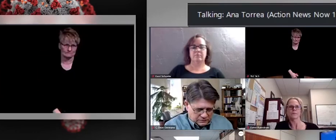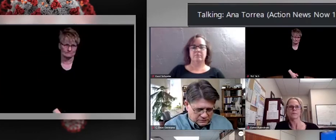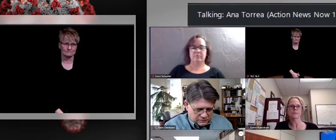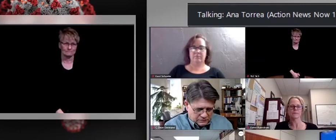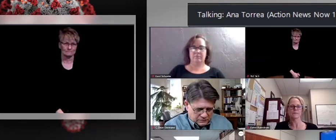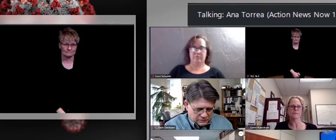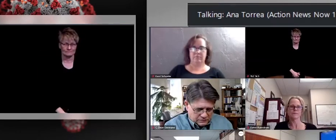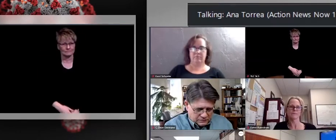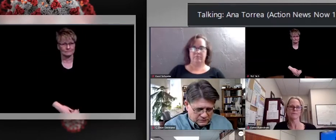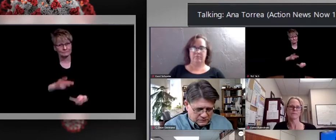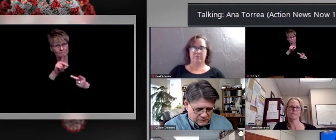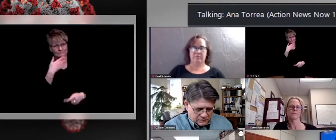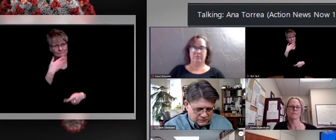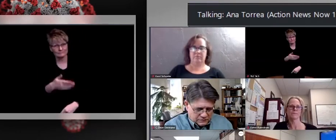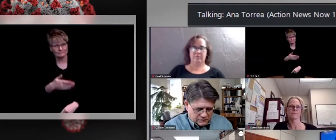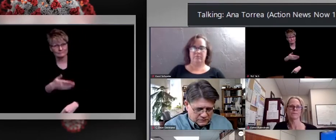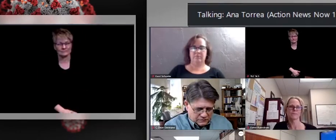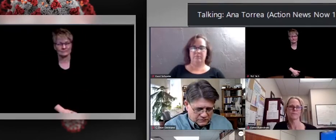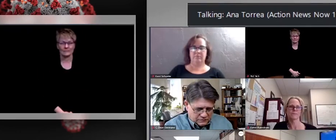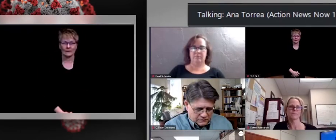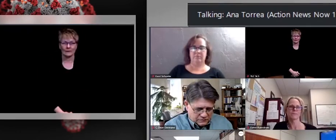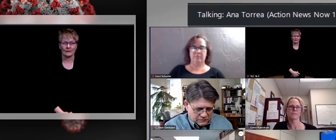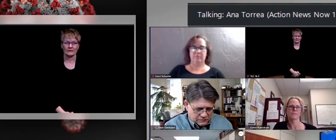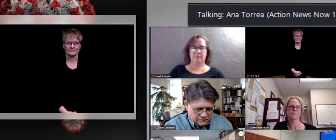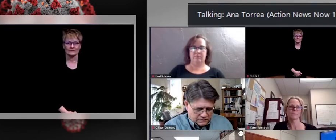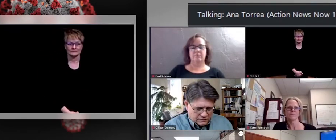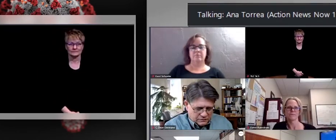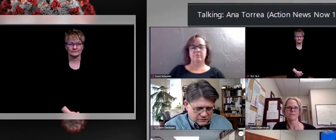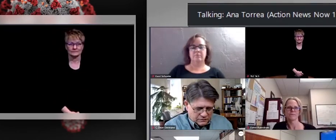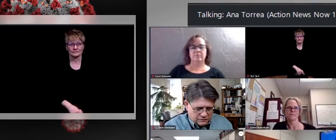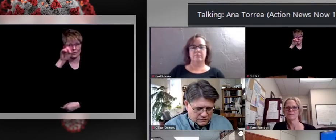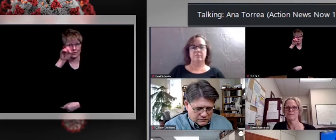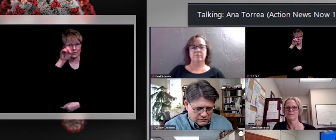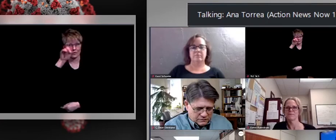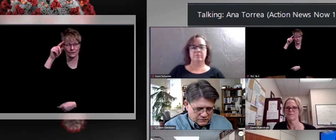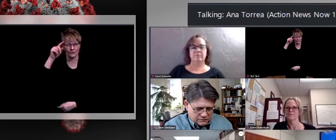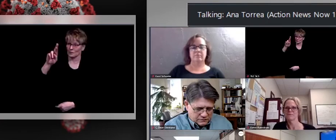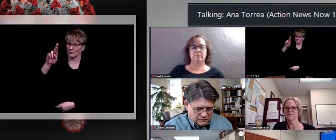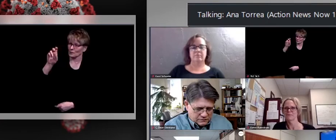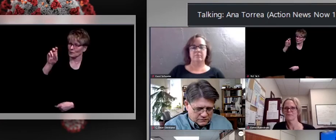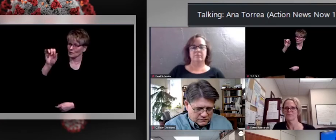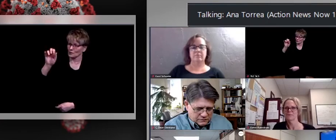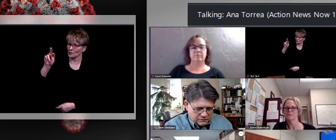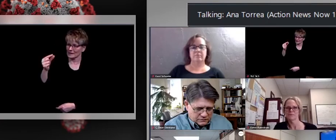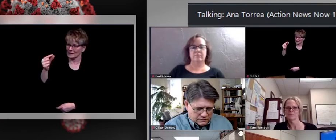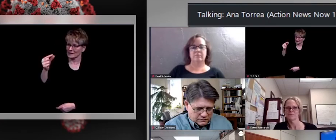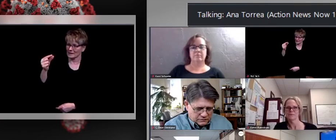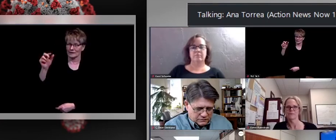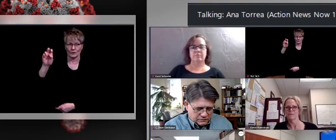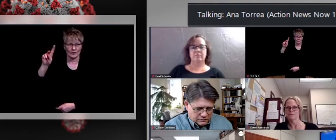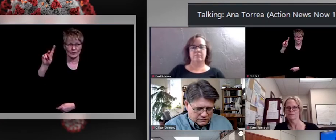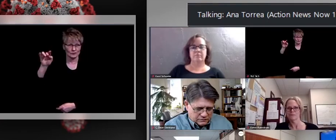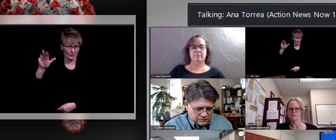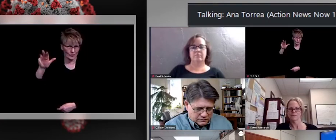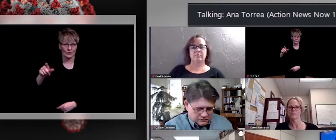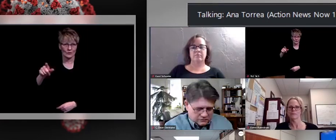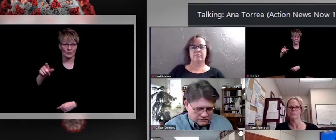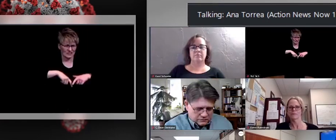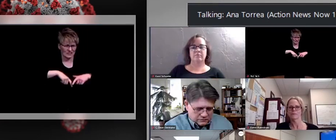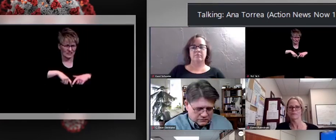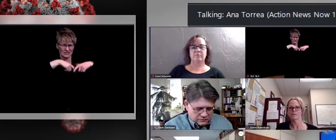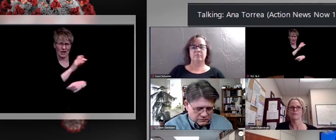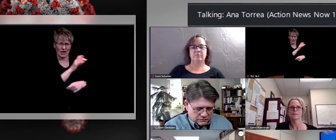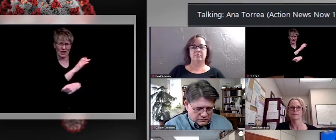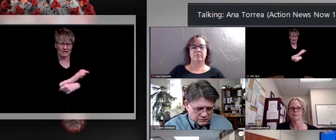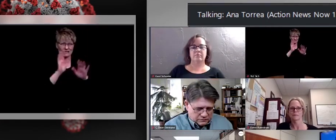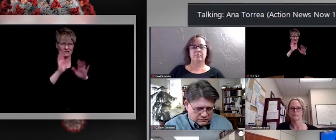Perfect, thank you. And actually, I had a follow-up here for the Reading Rancheria. You know, you guys had your mass vaccination clinic on Sunday. How many people there were you